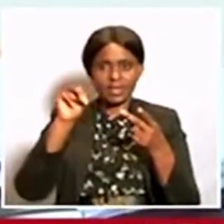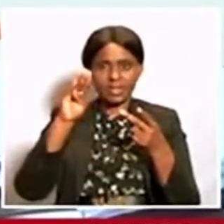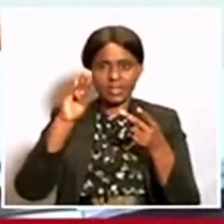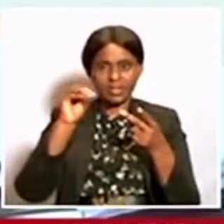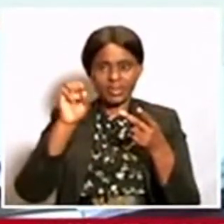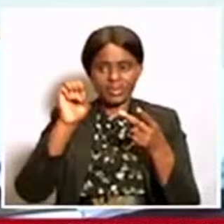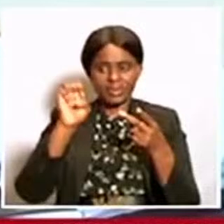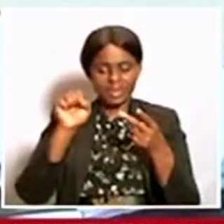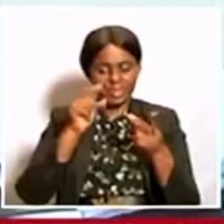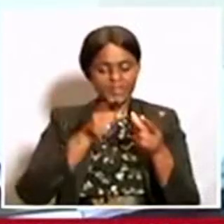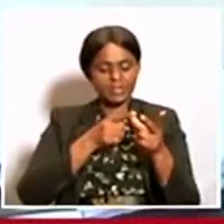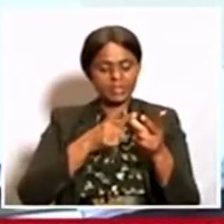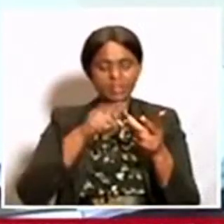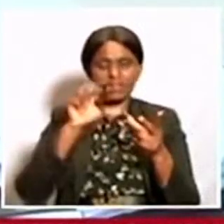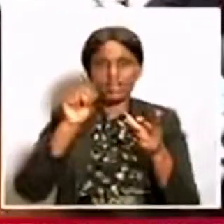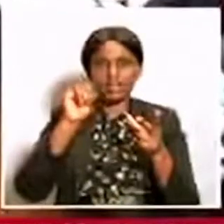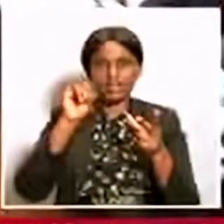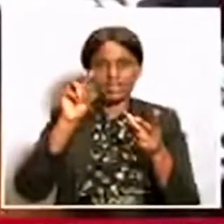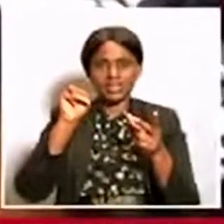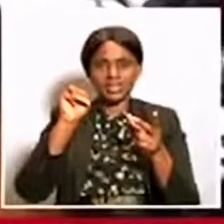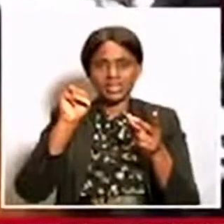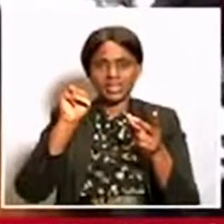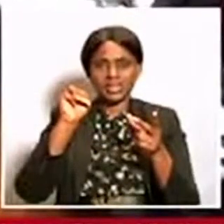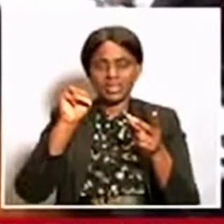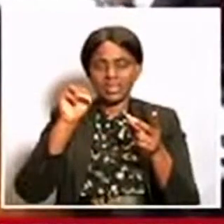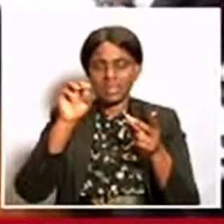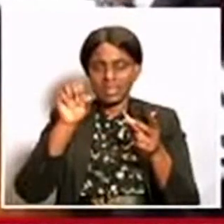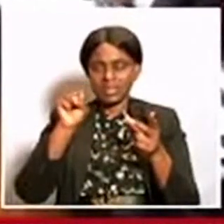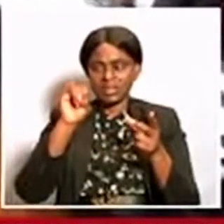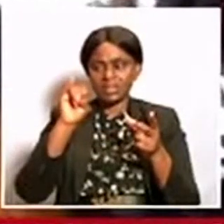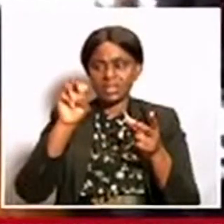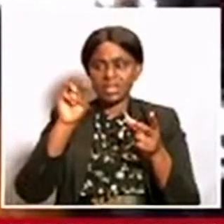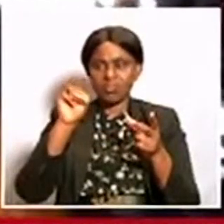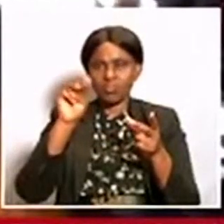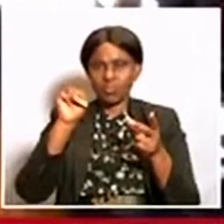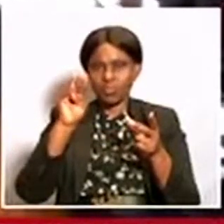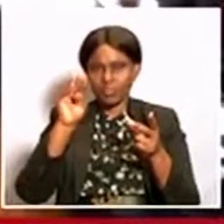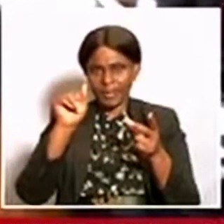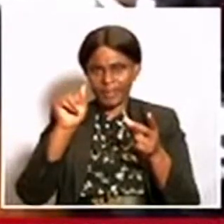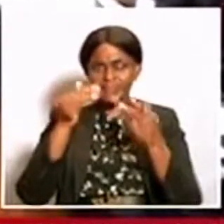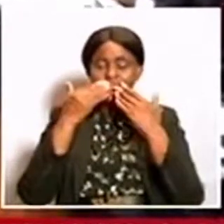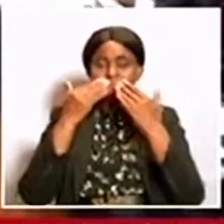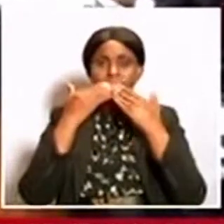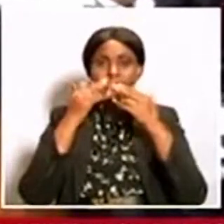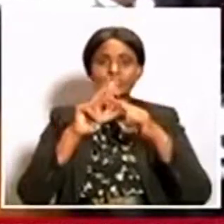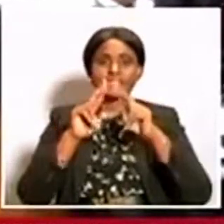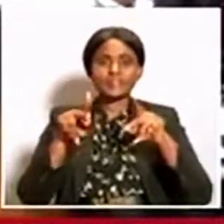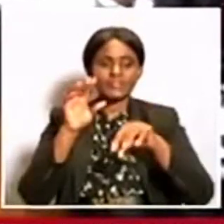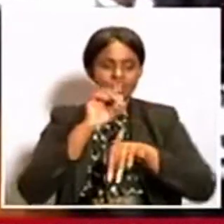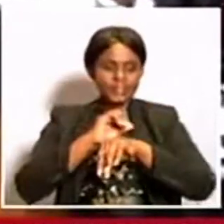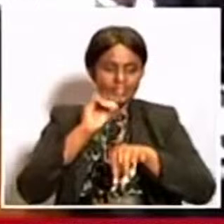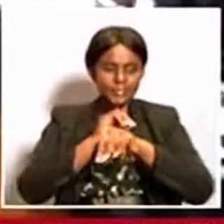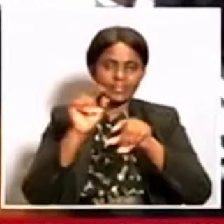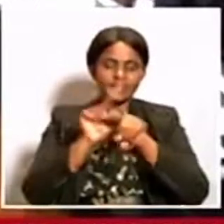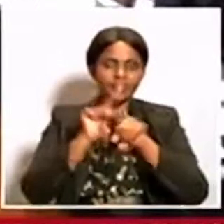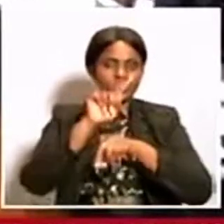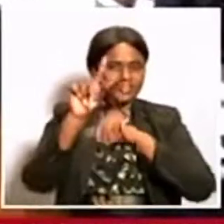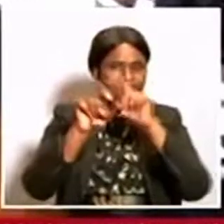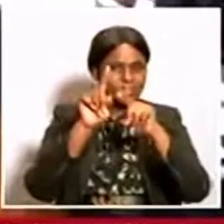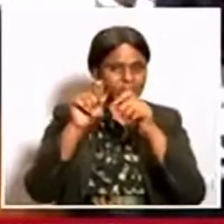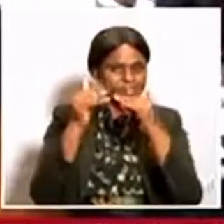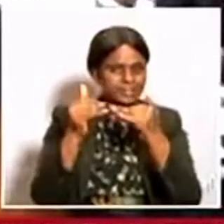Simumba. Honorable Singombe. Chair, thank you very much for giving me this opportunity to interrogate